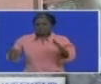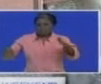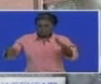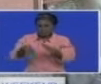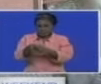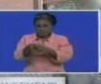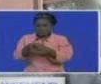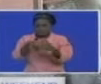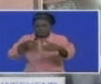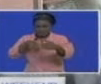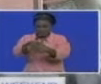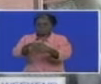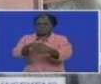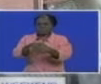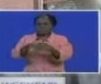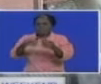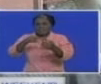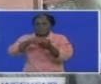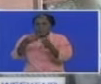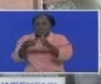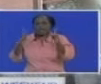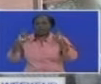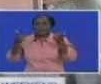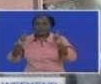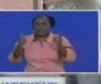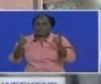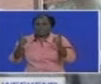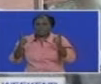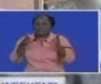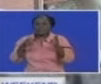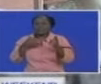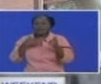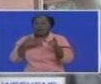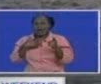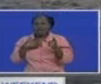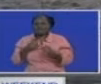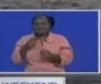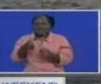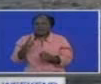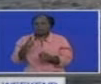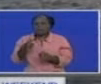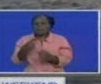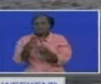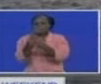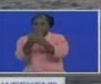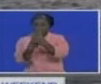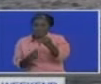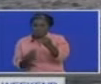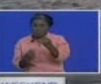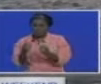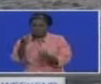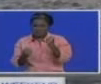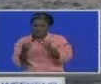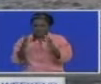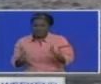lorry, that is the main truck, which was carrying some pallets to Nairobi. Both the driver and the turnboy of